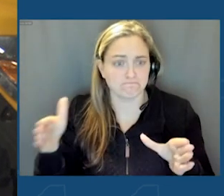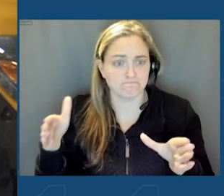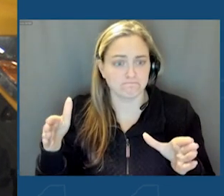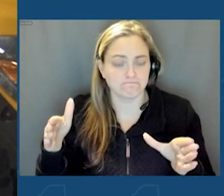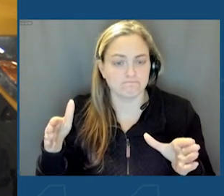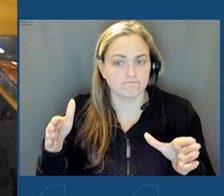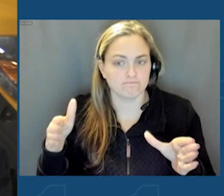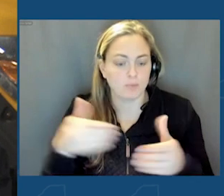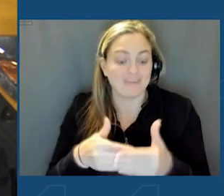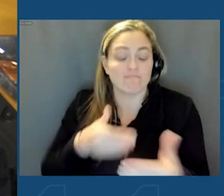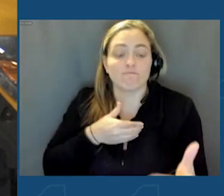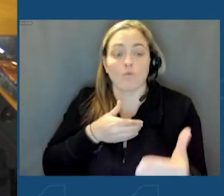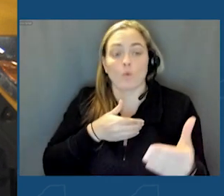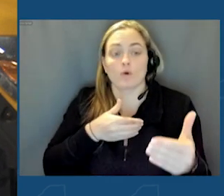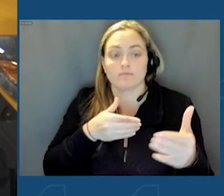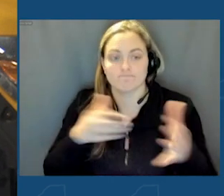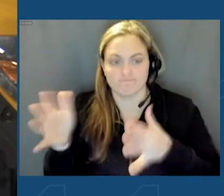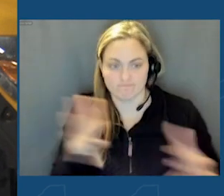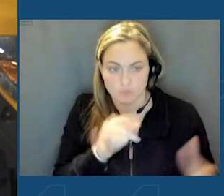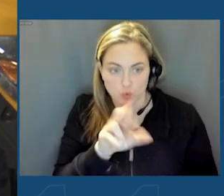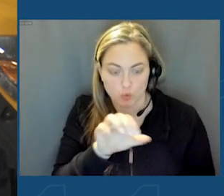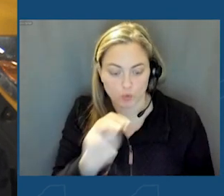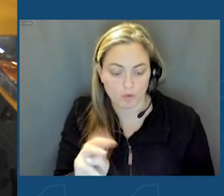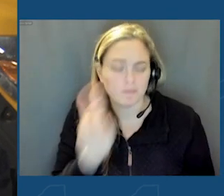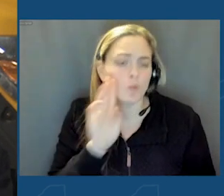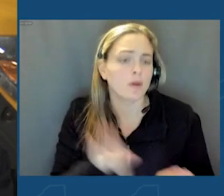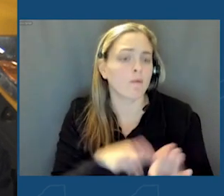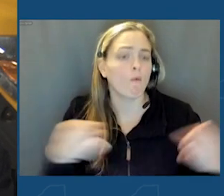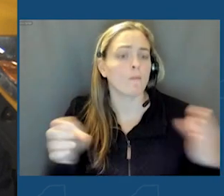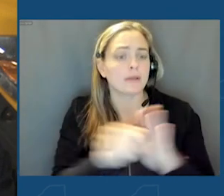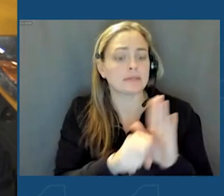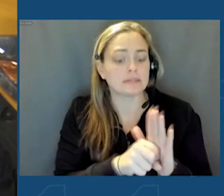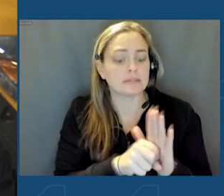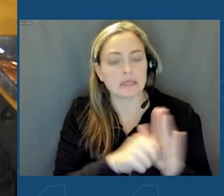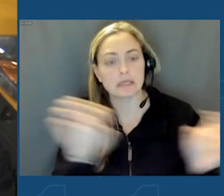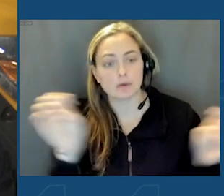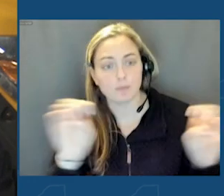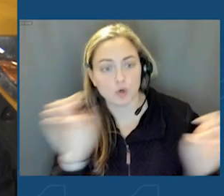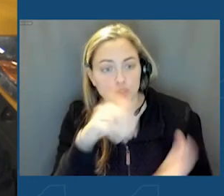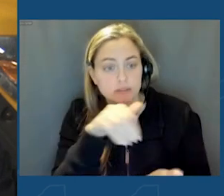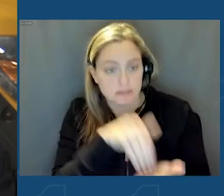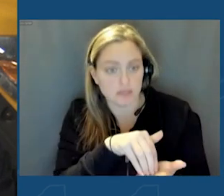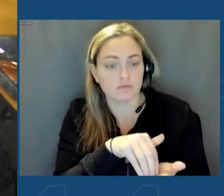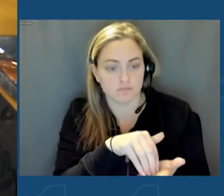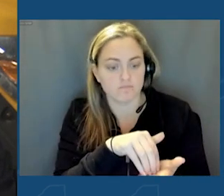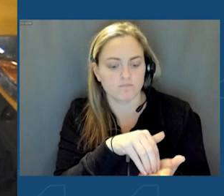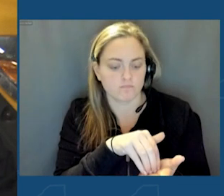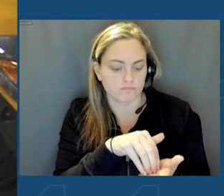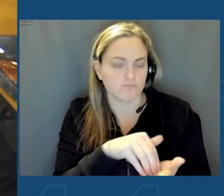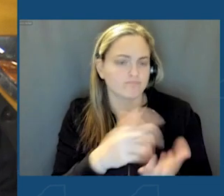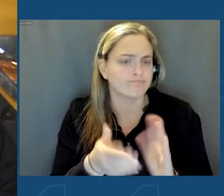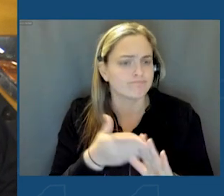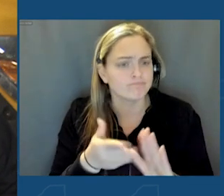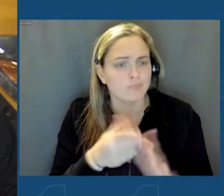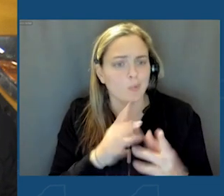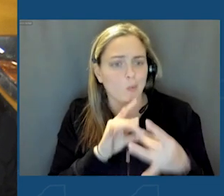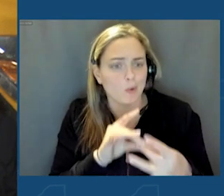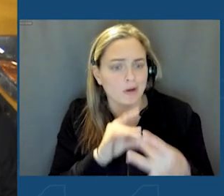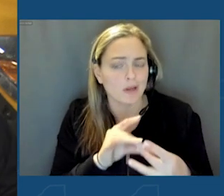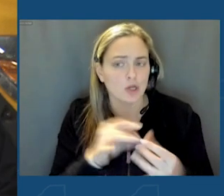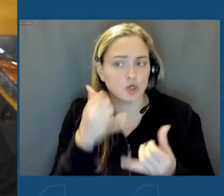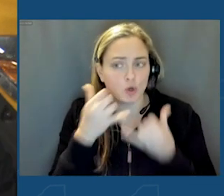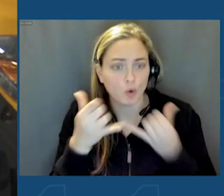of a storm we opened the Statewide Emergency Operations Center we've been running coordination calls